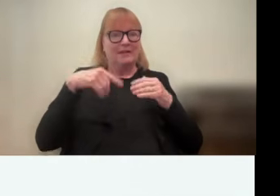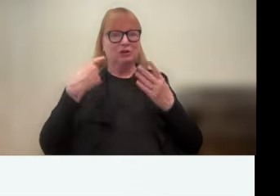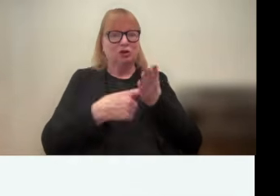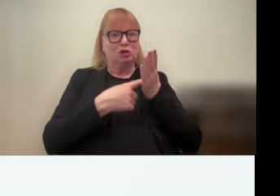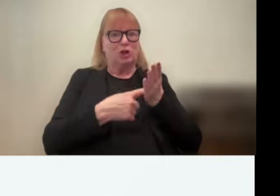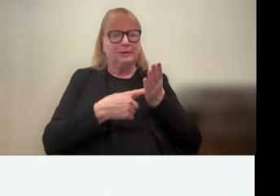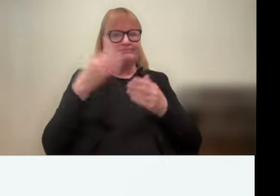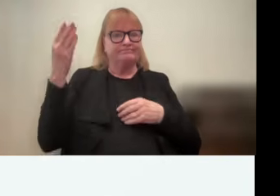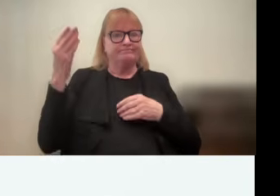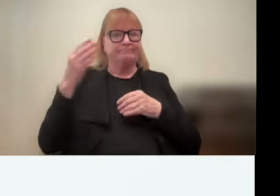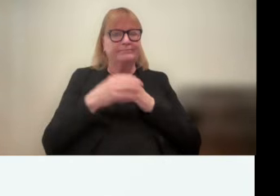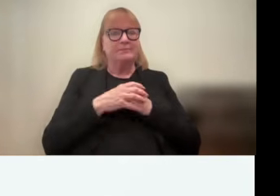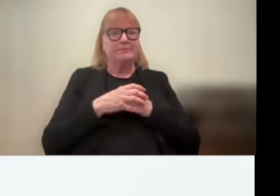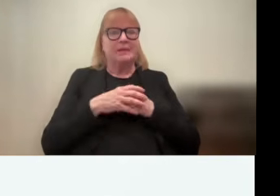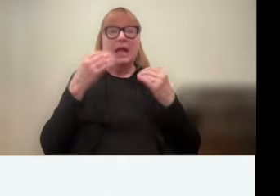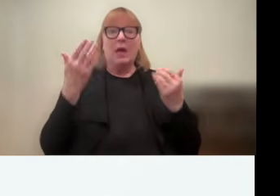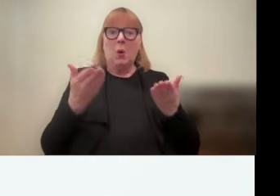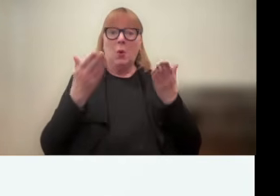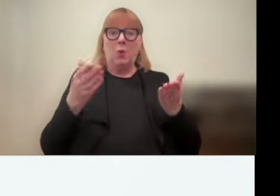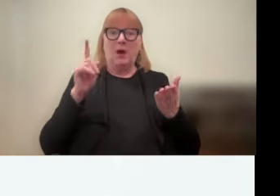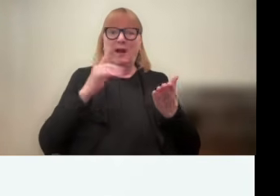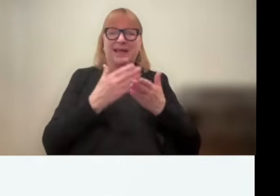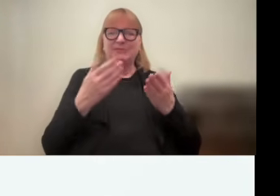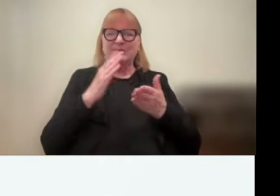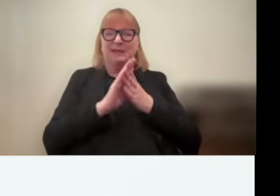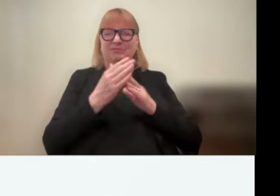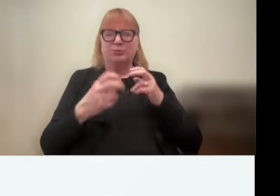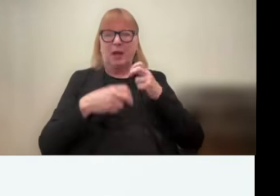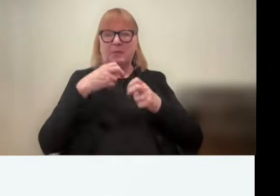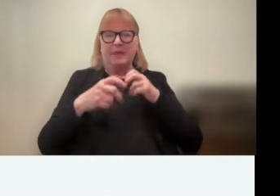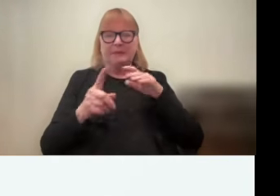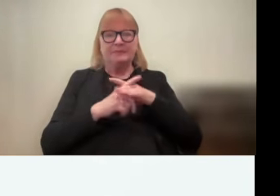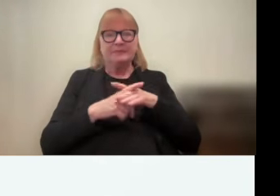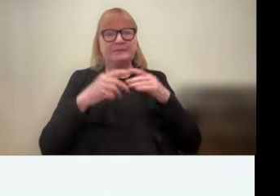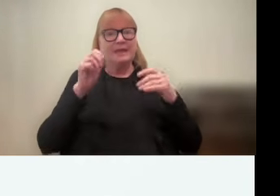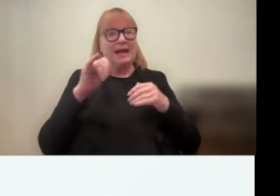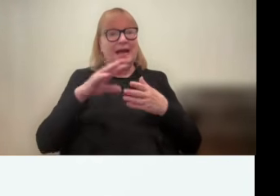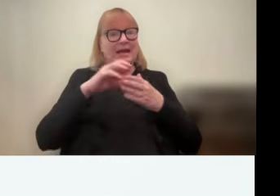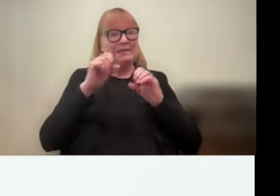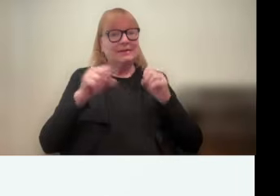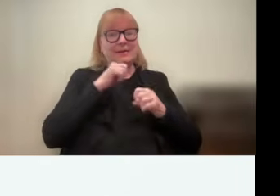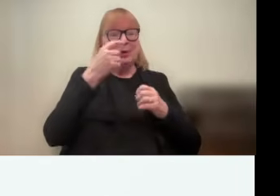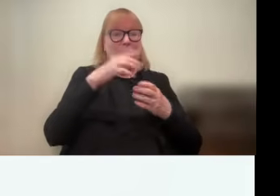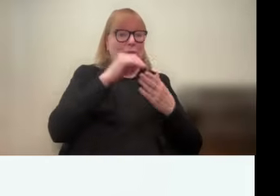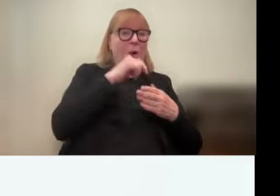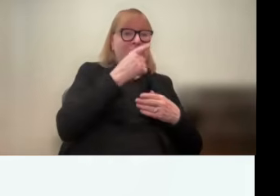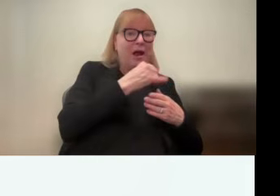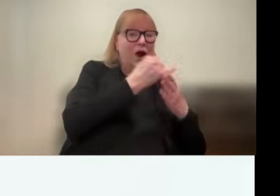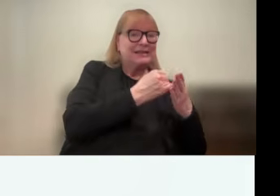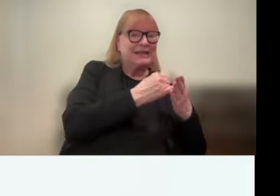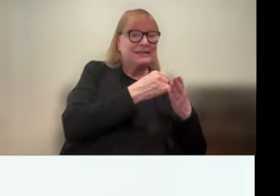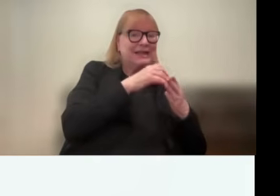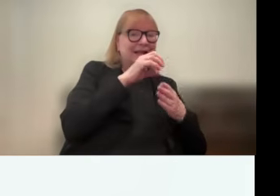talk. Um, so this is where things get problematic. So AI systems learn not just artistic styles, but